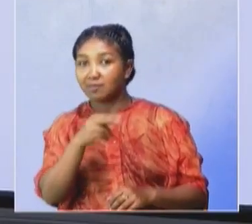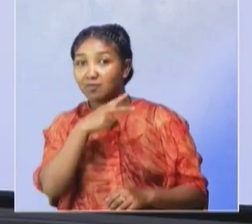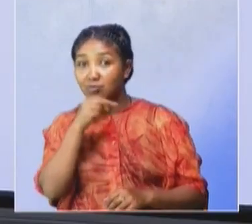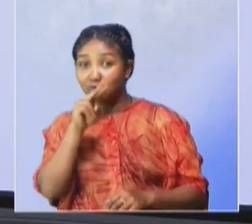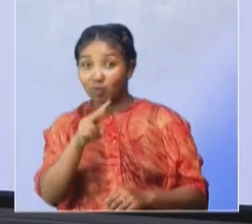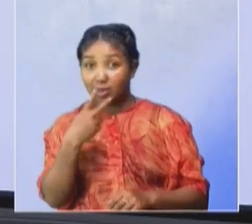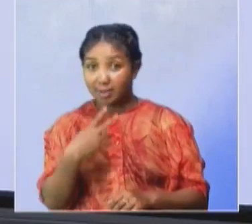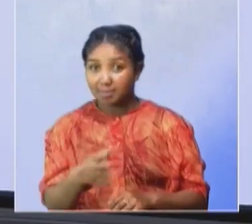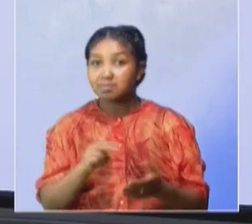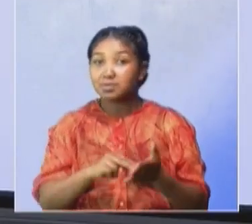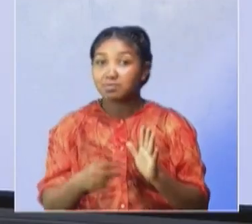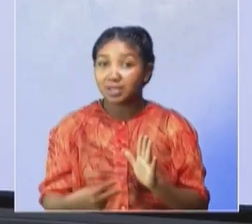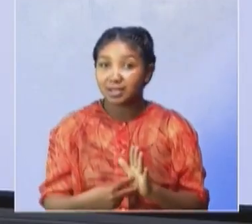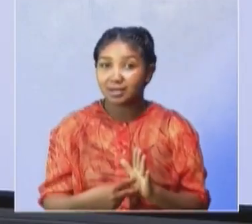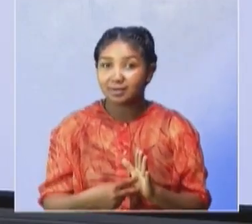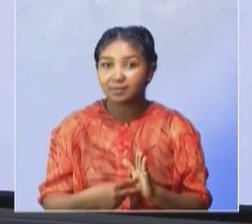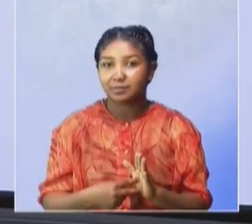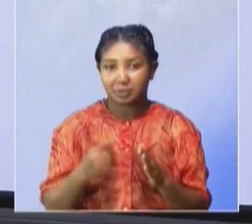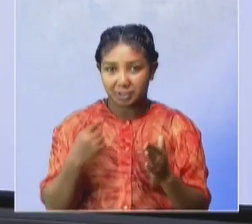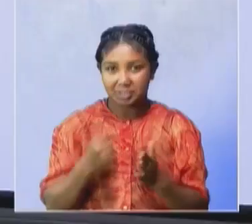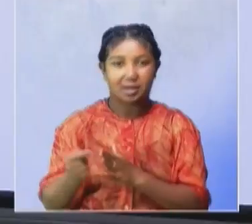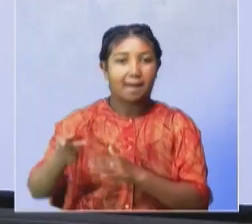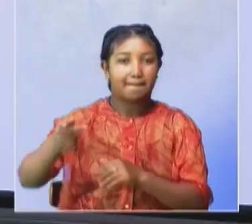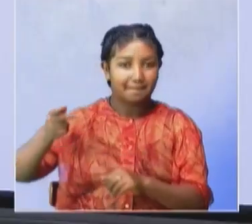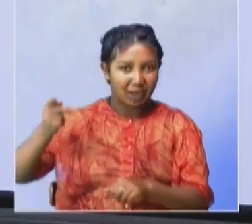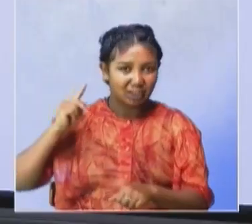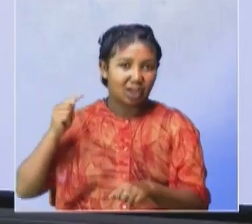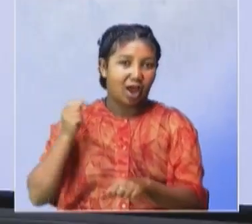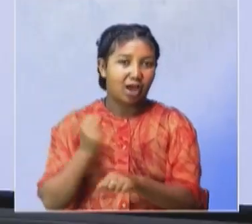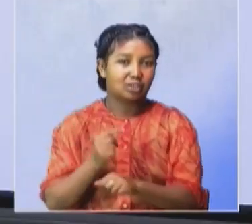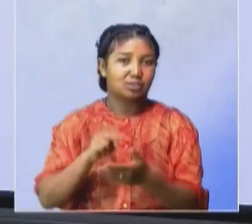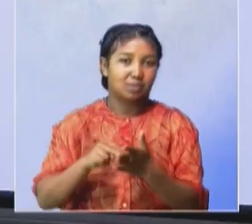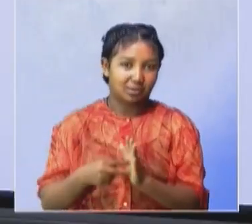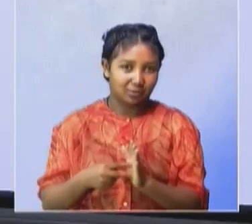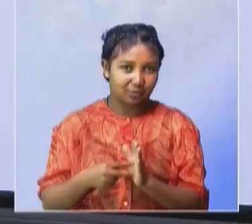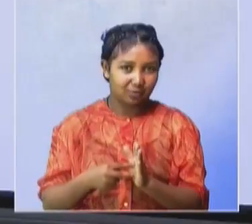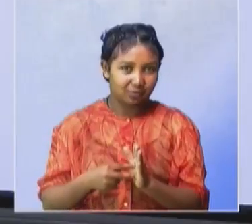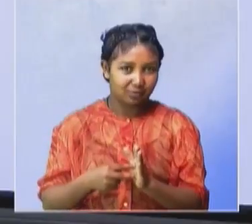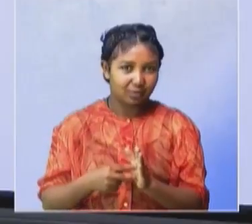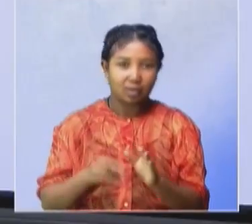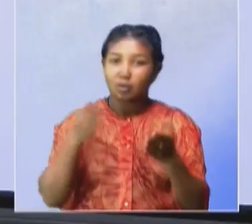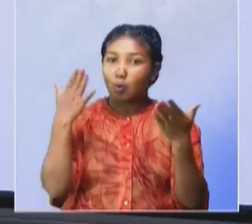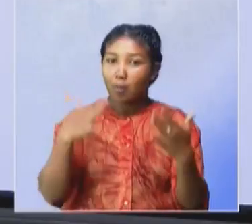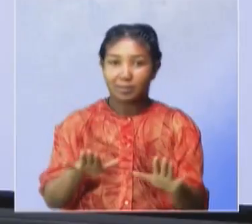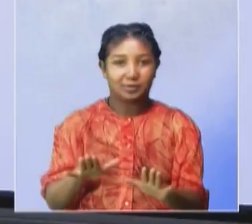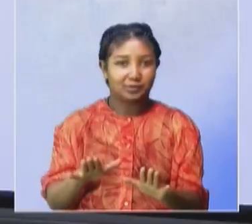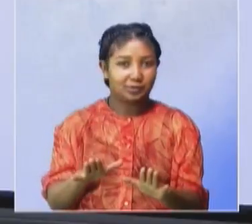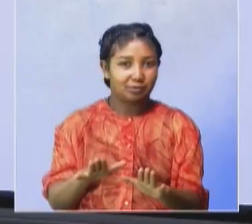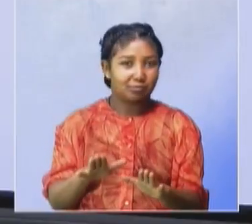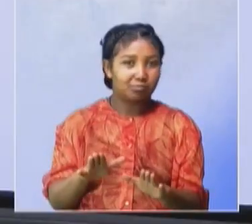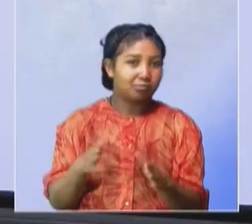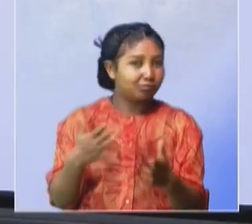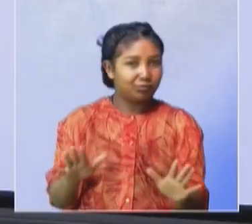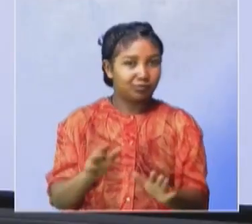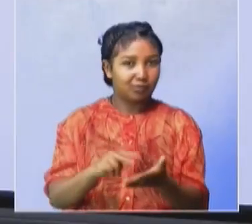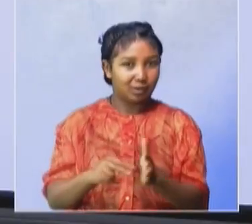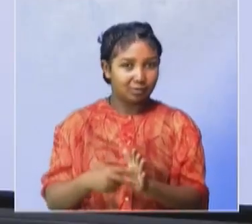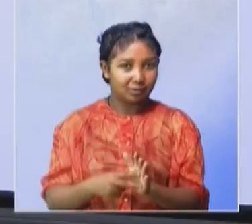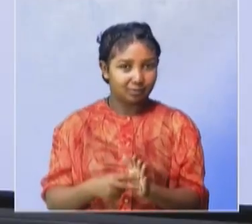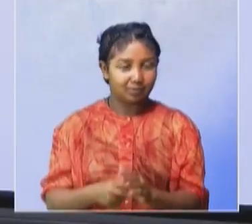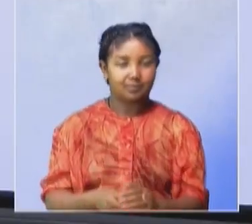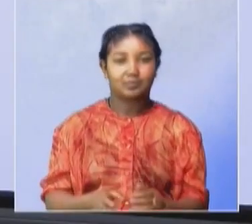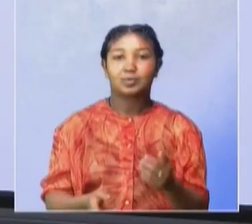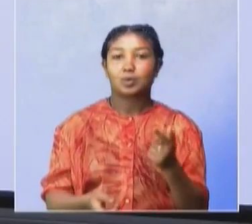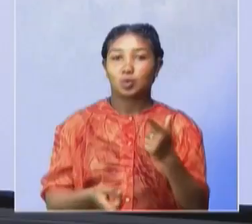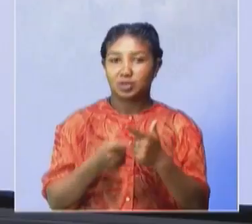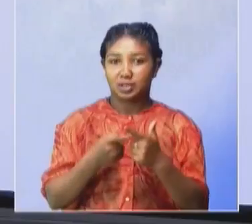to, that you know this is a past tense that completed already. Bravo, students.